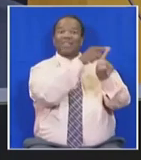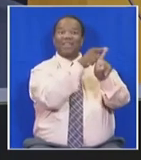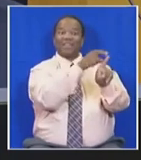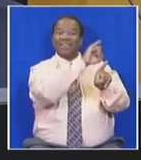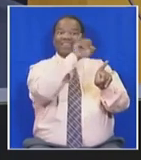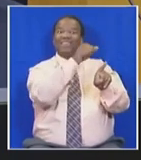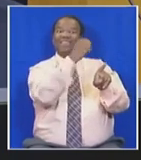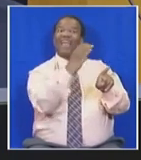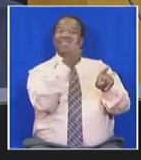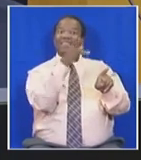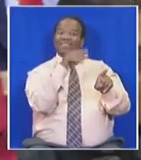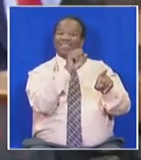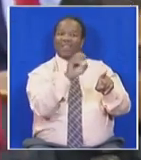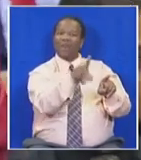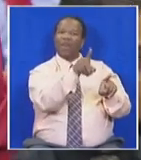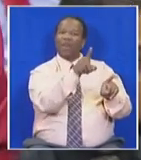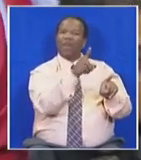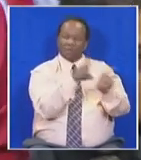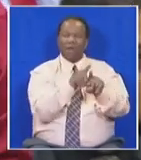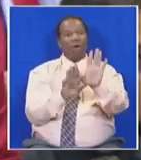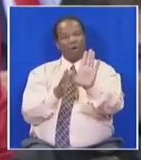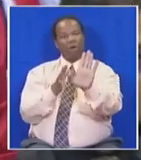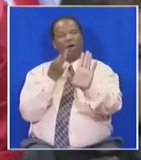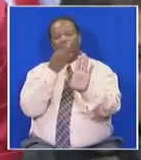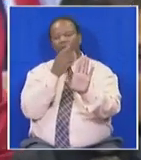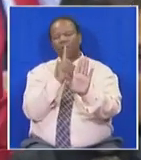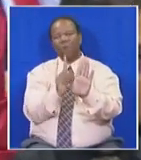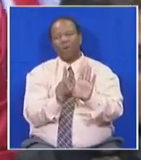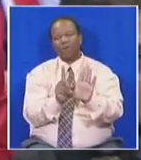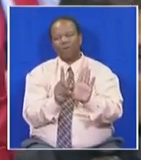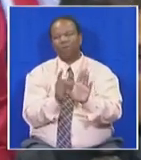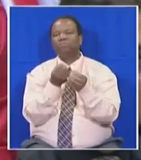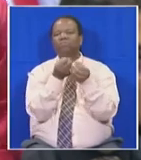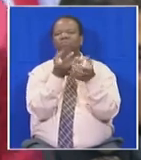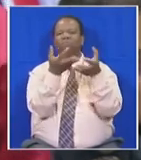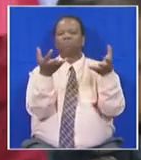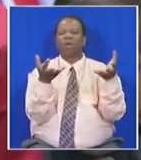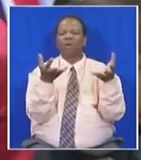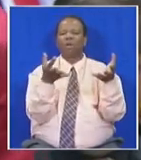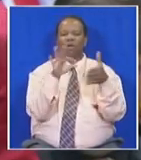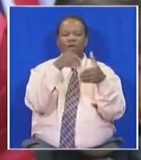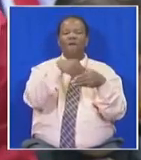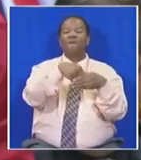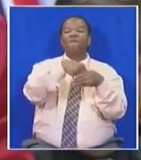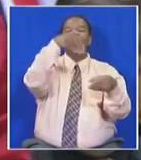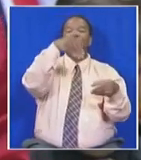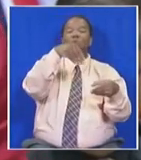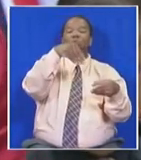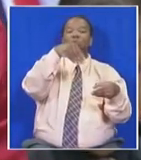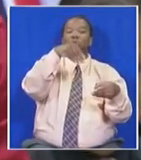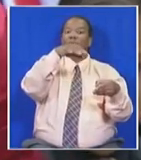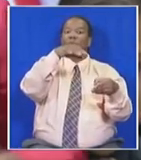following in what he did. Point of order. So I'm saying the fact that majority Point voted of order, Chairperson. against the Constitutional